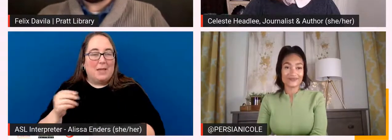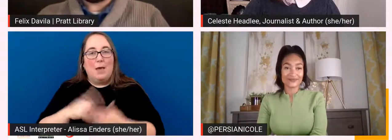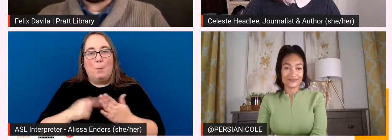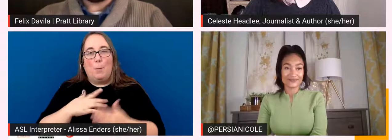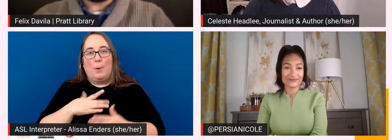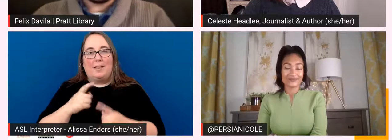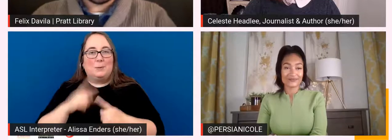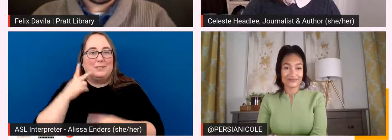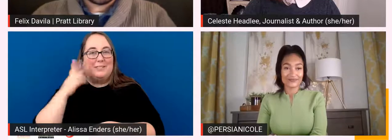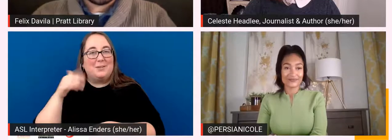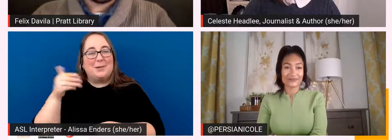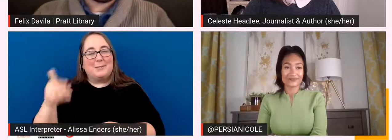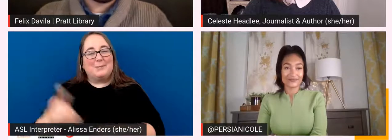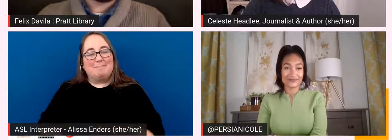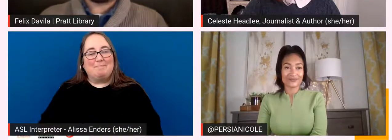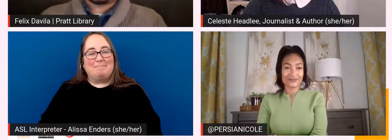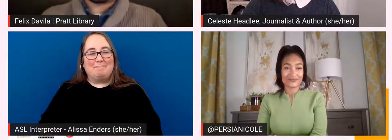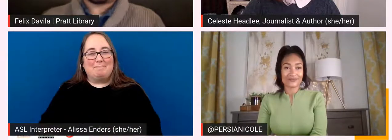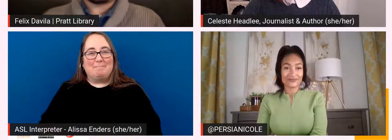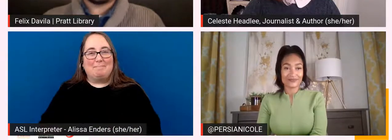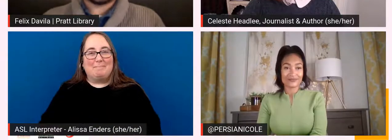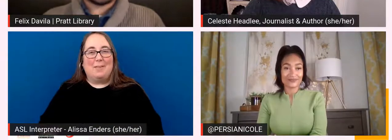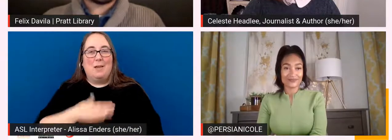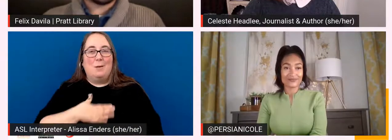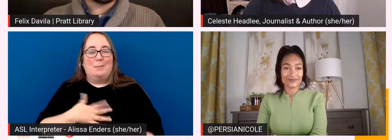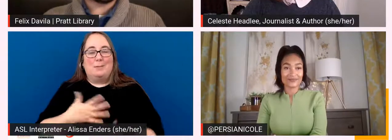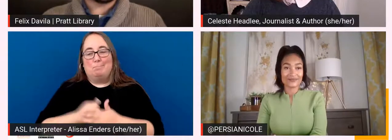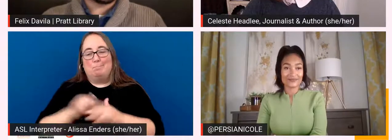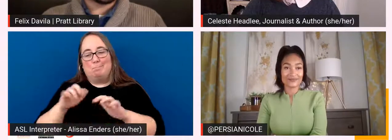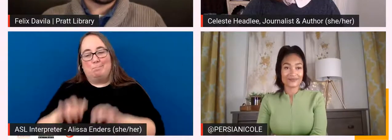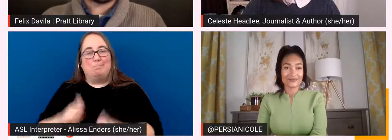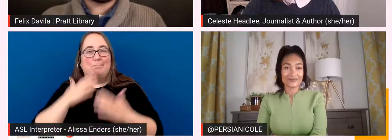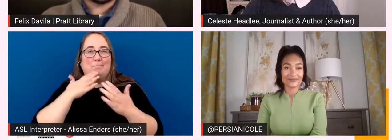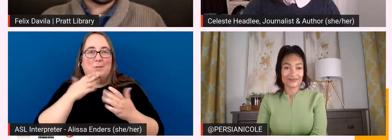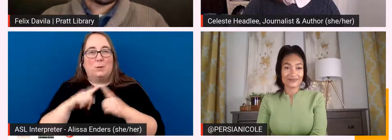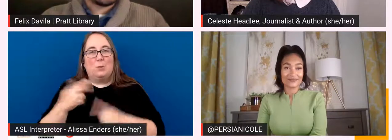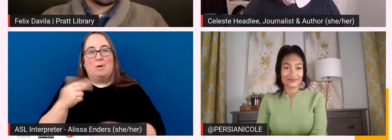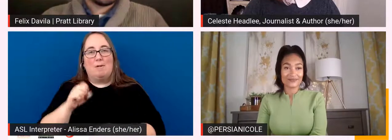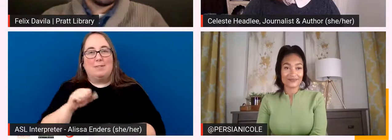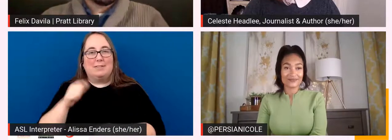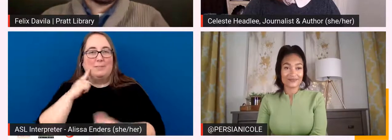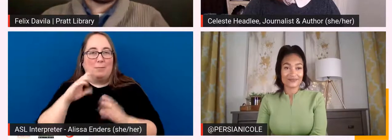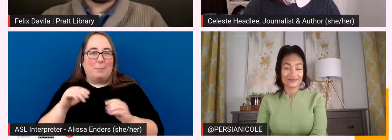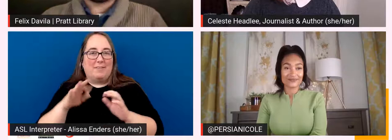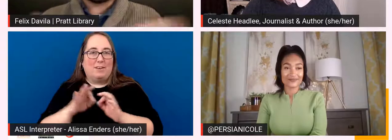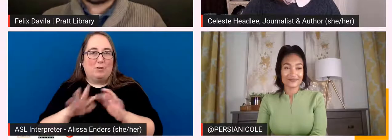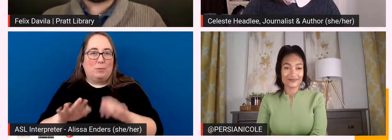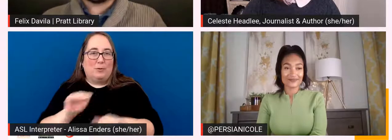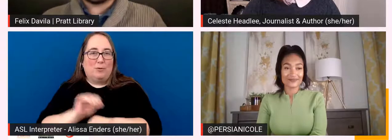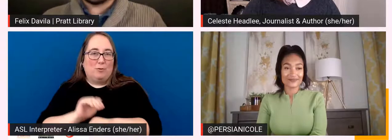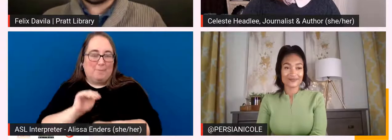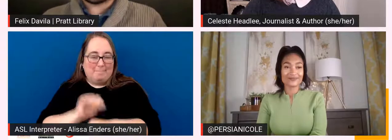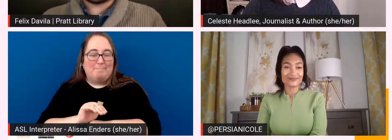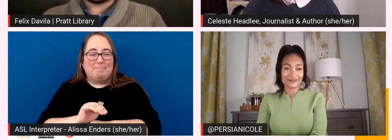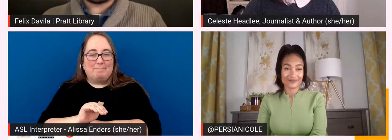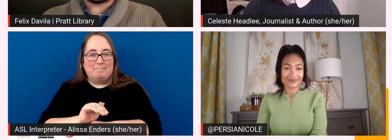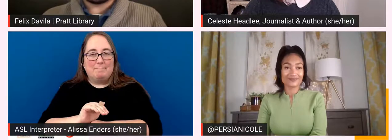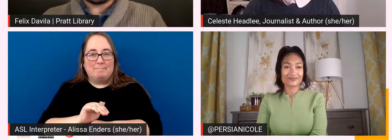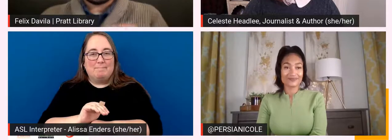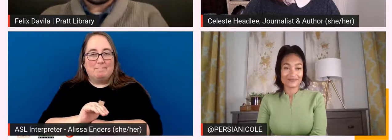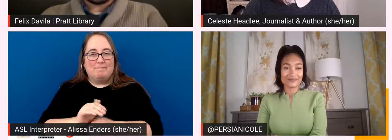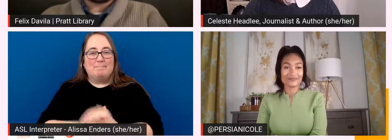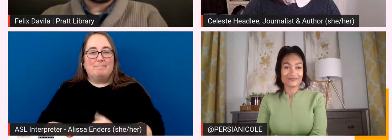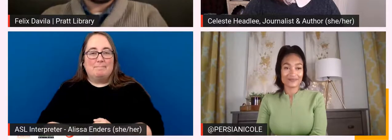see in the future. So please take the time to fill that out. Thank you to the Hearing and Speech Agency for providing accessibility for tonight's